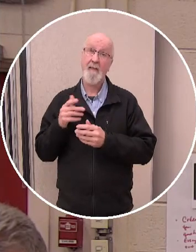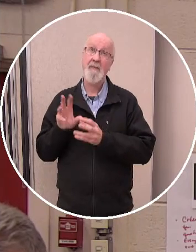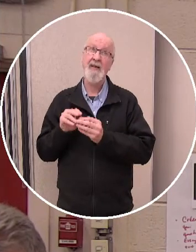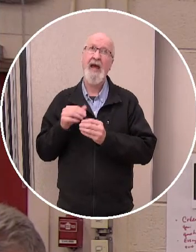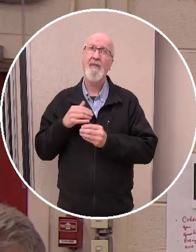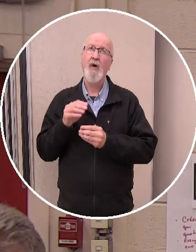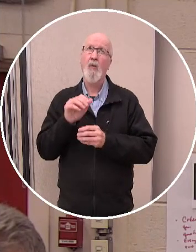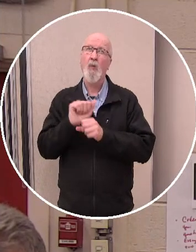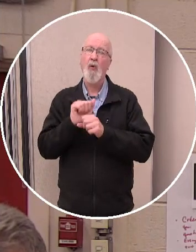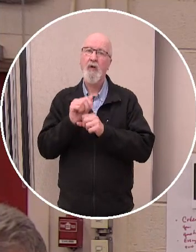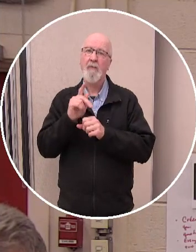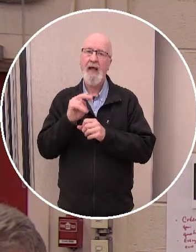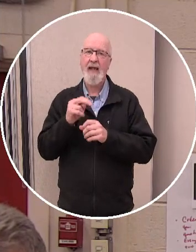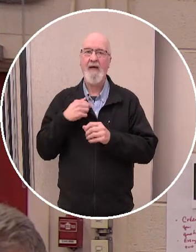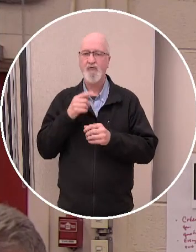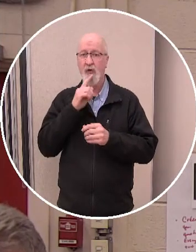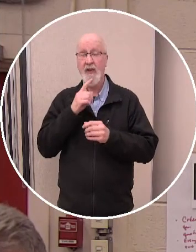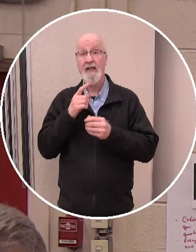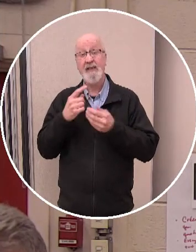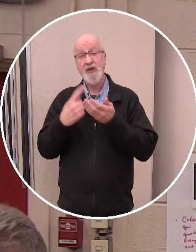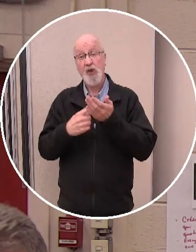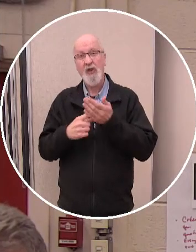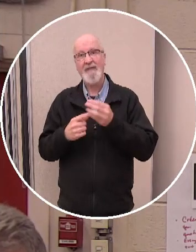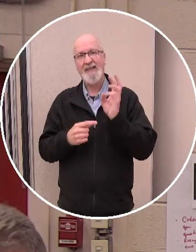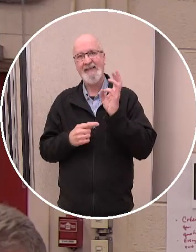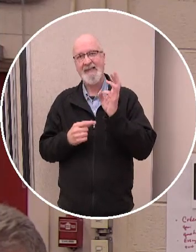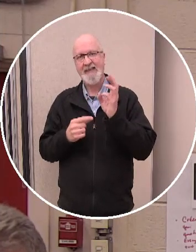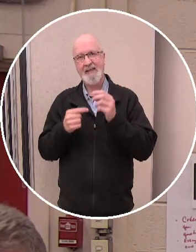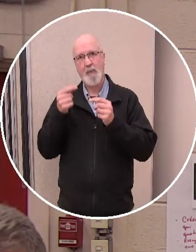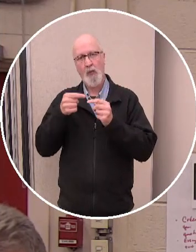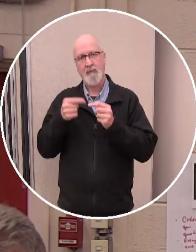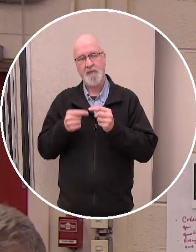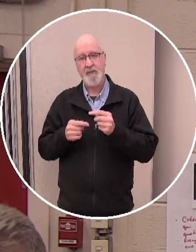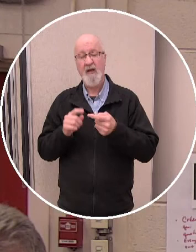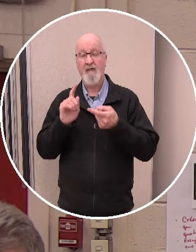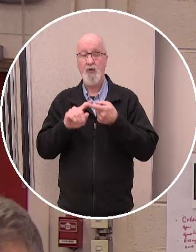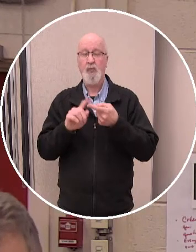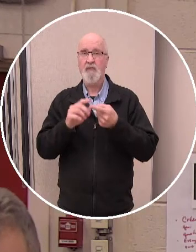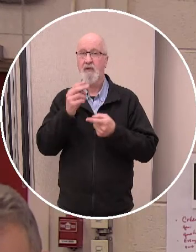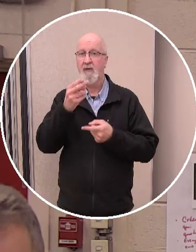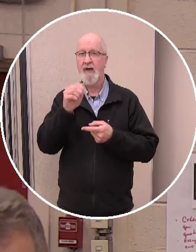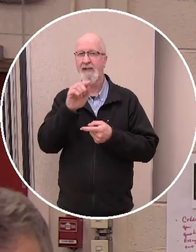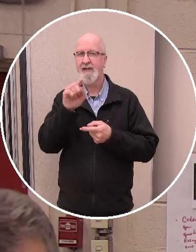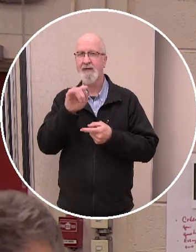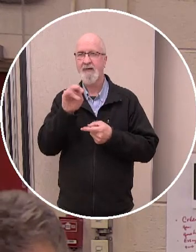6 items of discussion. The first one being the hazing program.